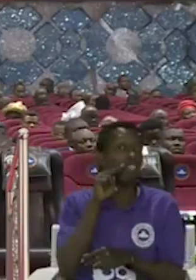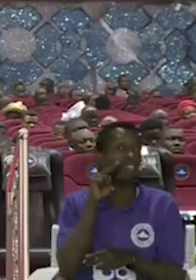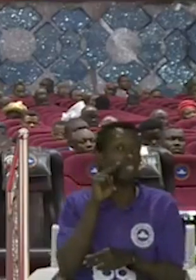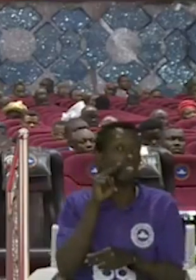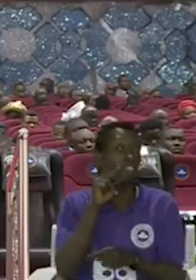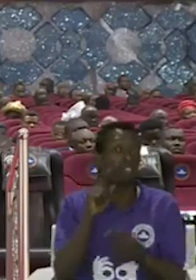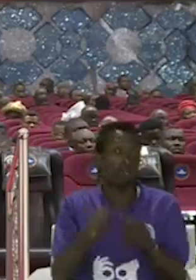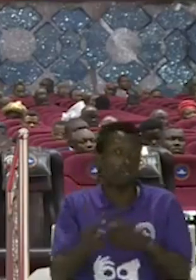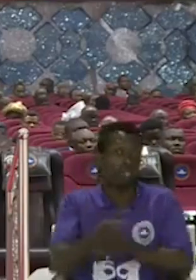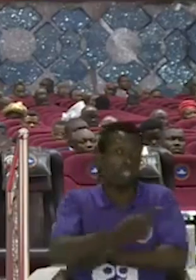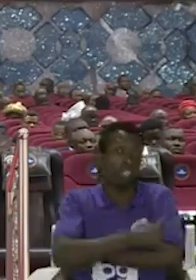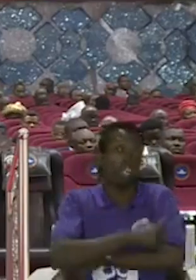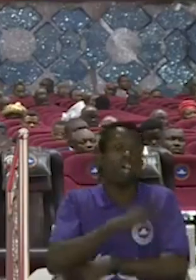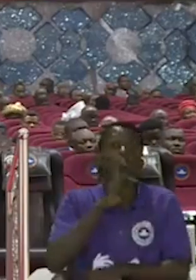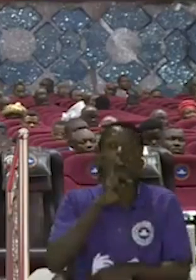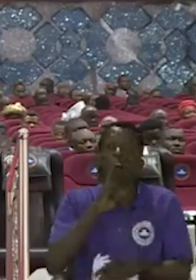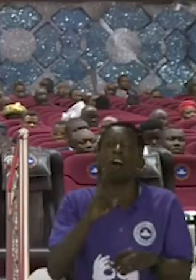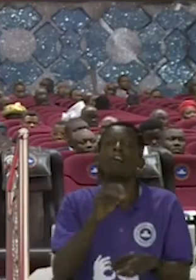I'm one of the oldest.